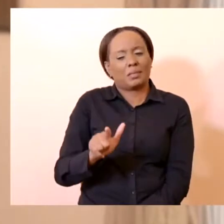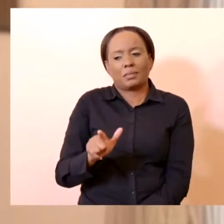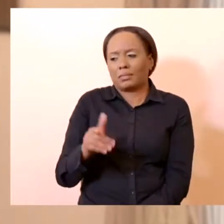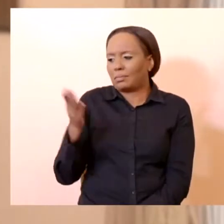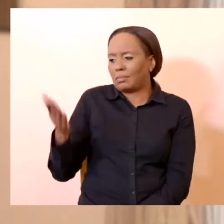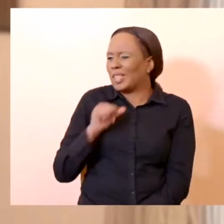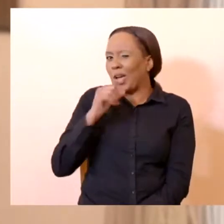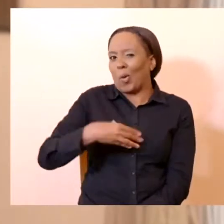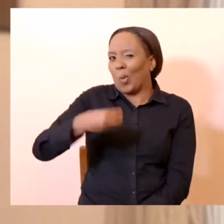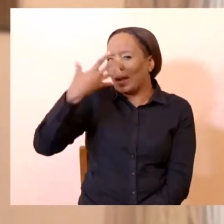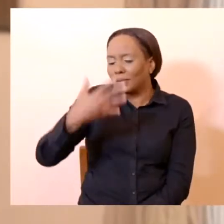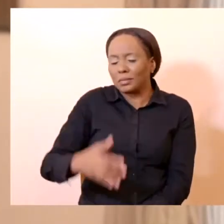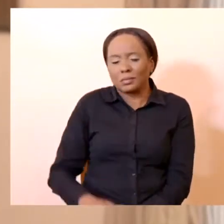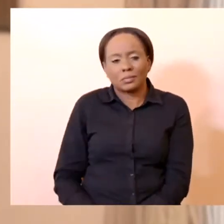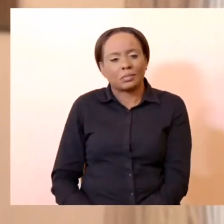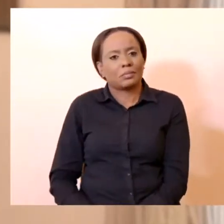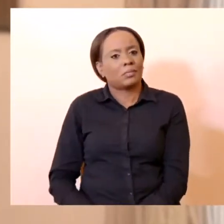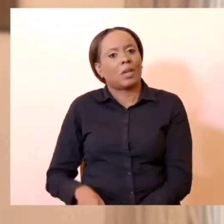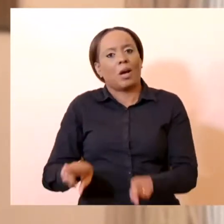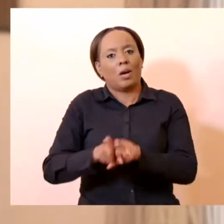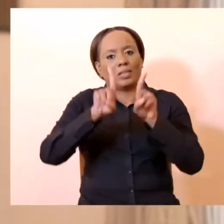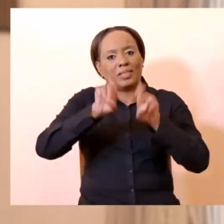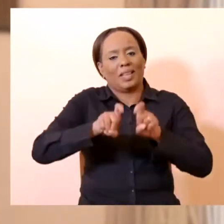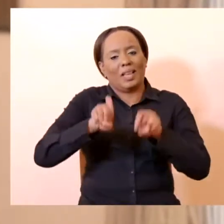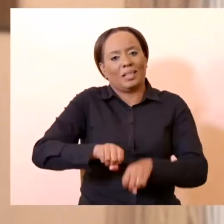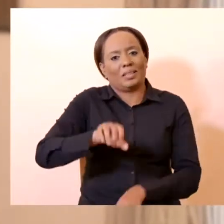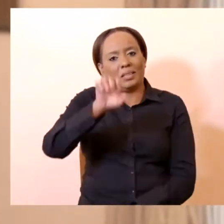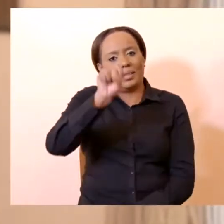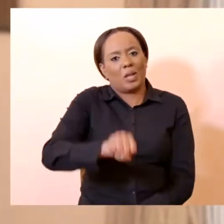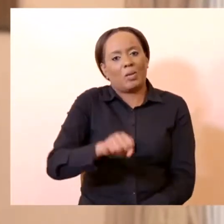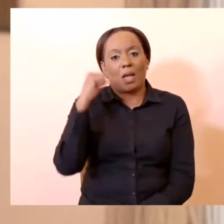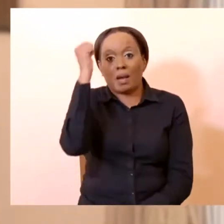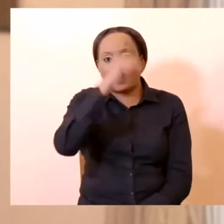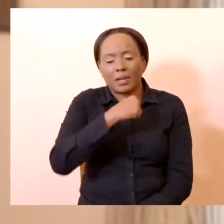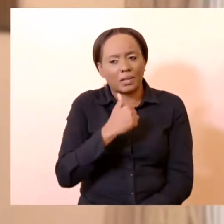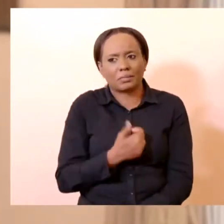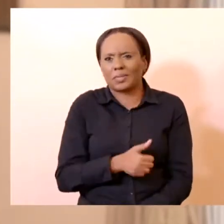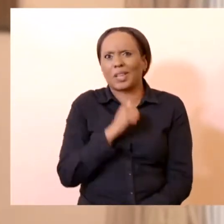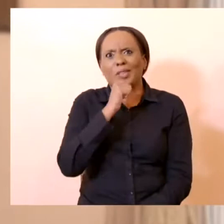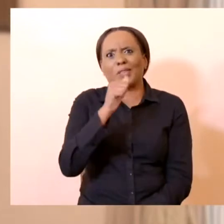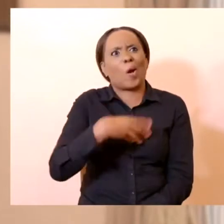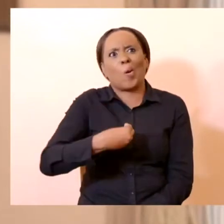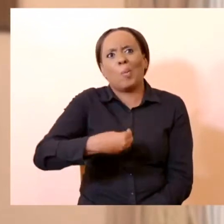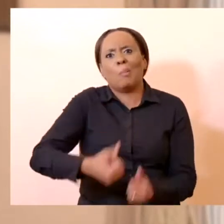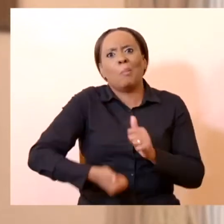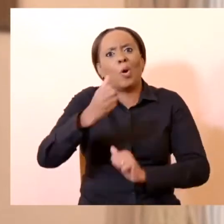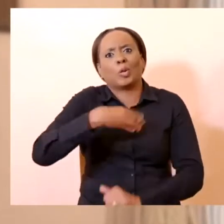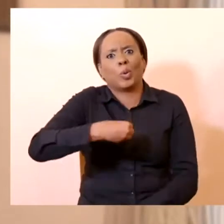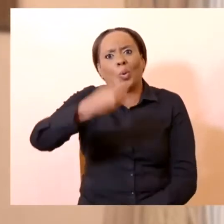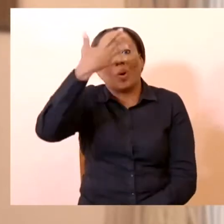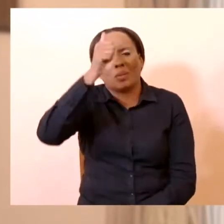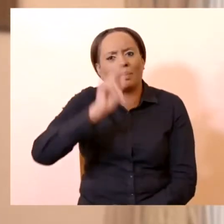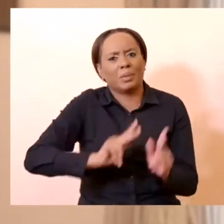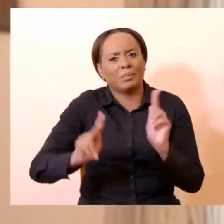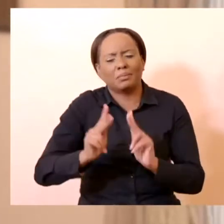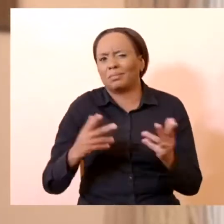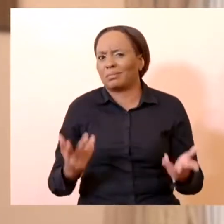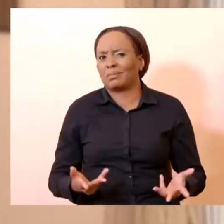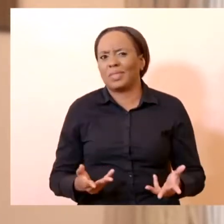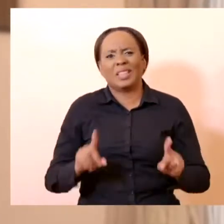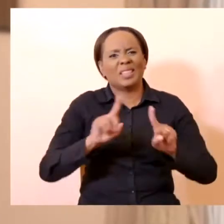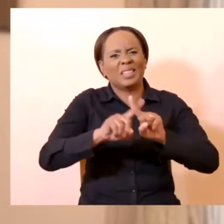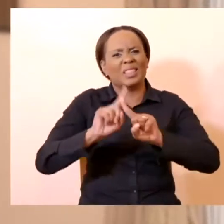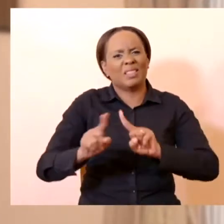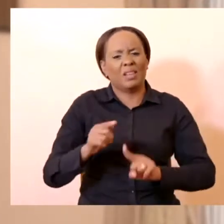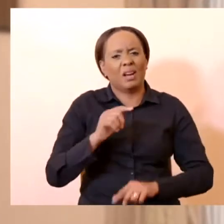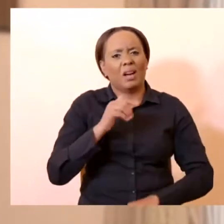Africa, and all of them are not white. So it has been tested in many different ethnic